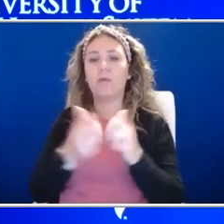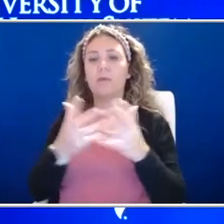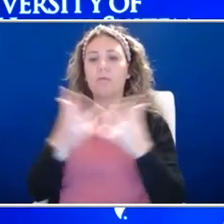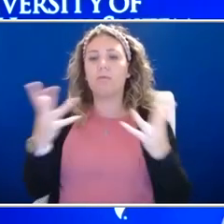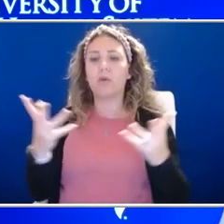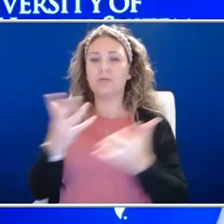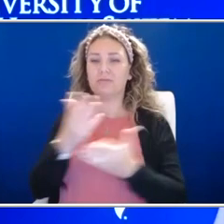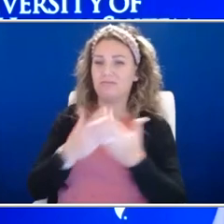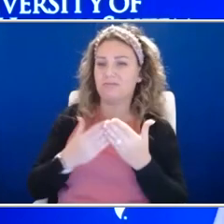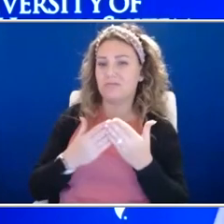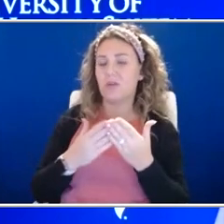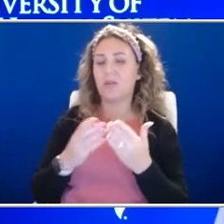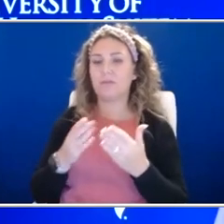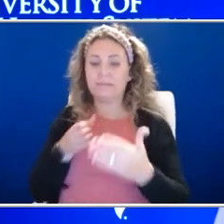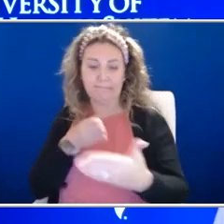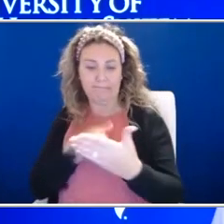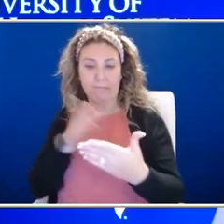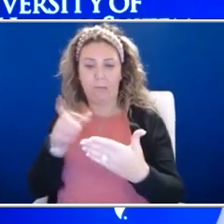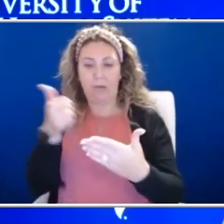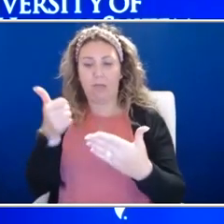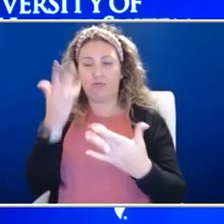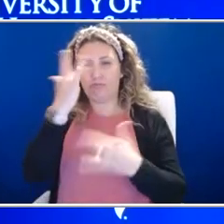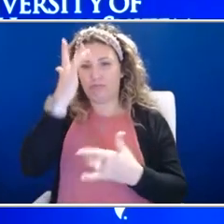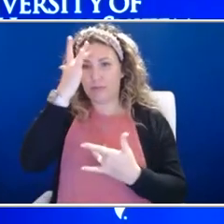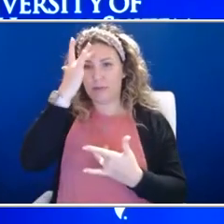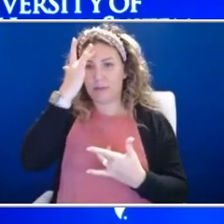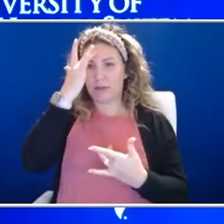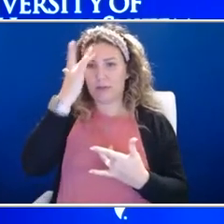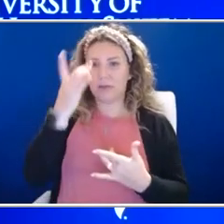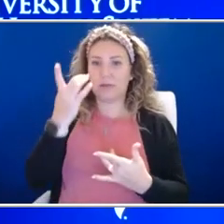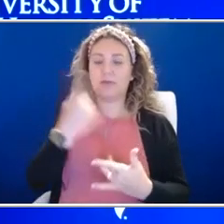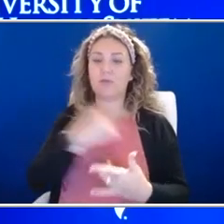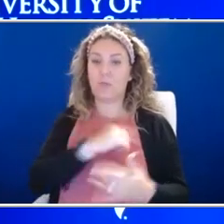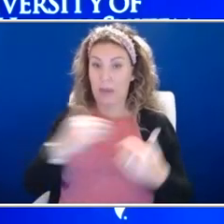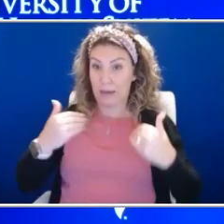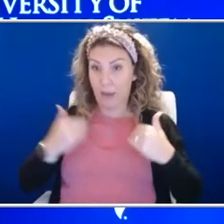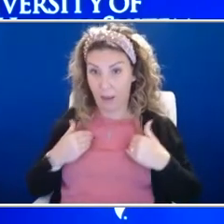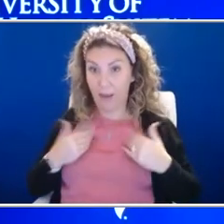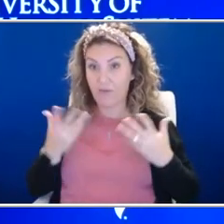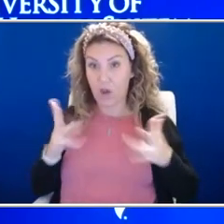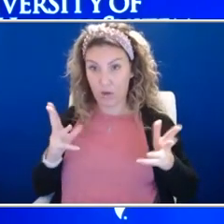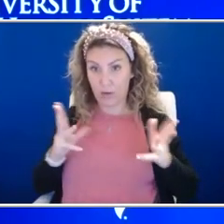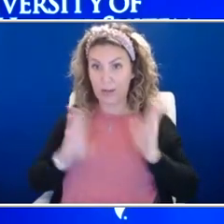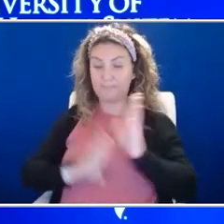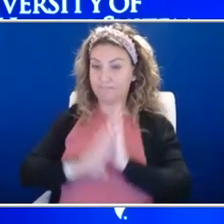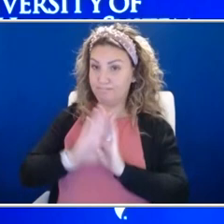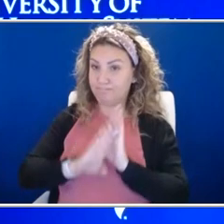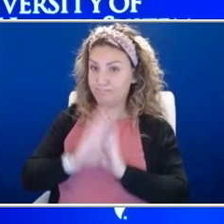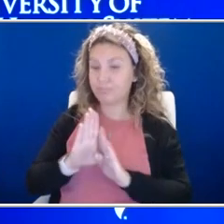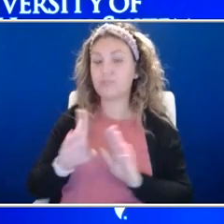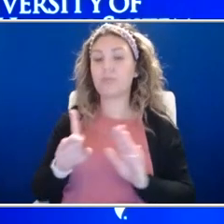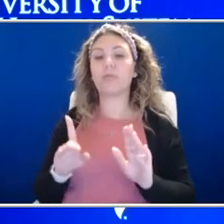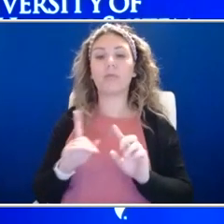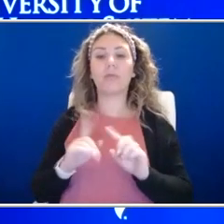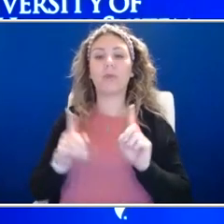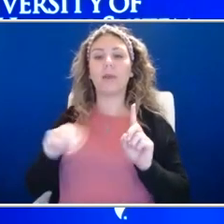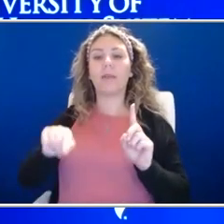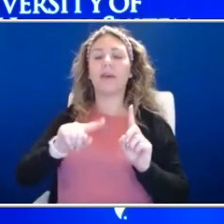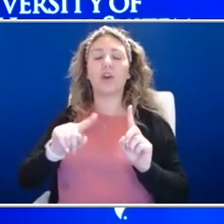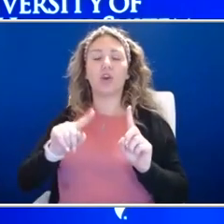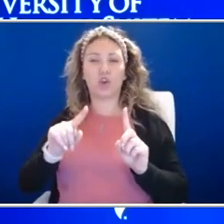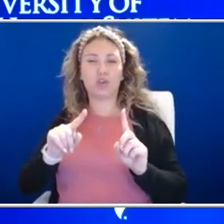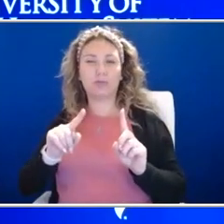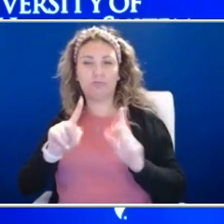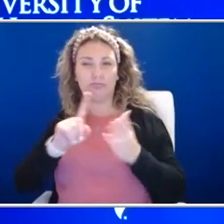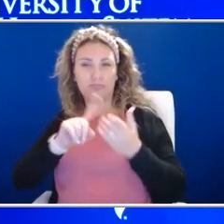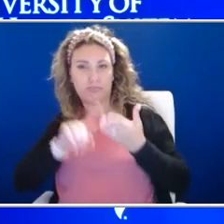so against other against different diseases, we do have those already on different platforms. I know they are certainly looking to do that,